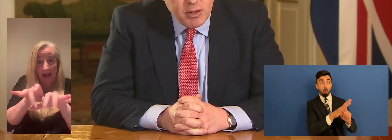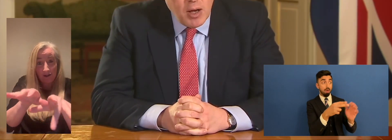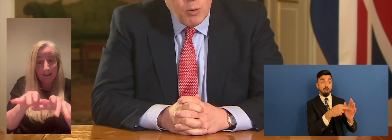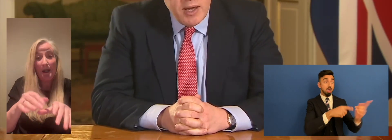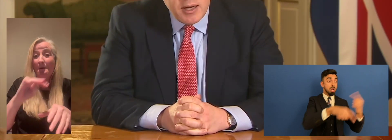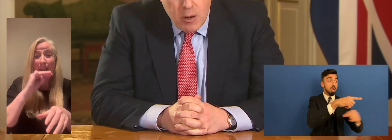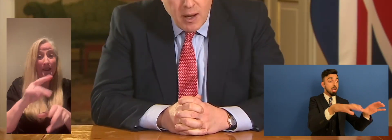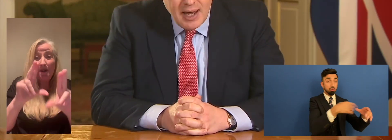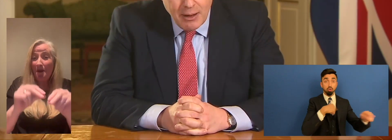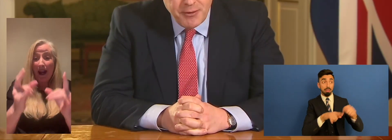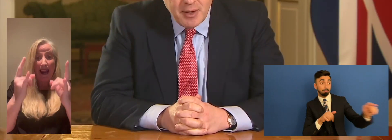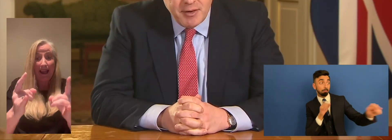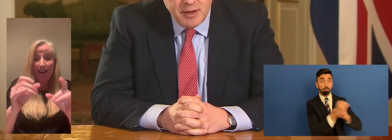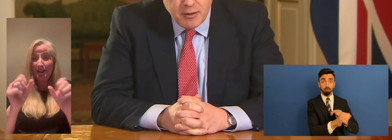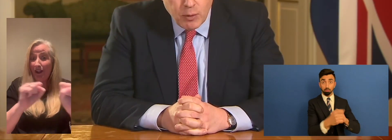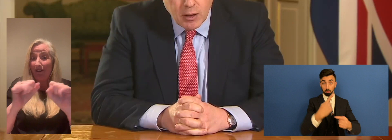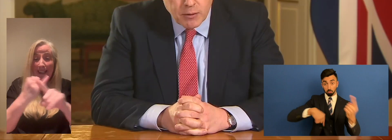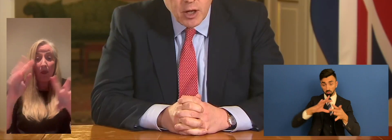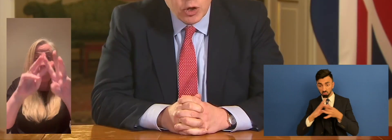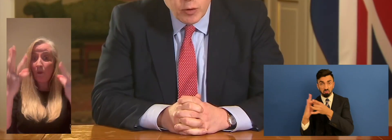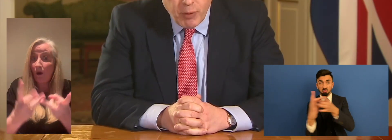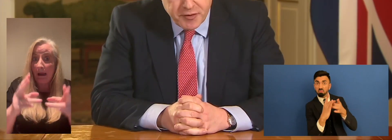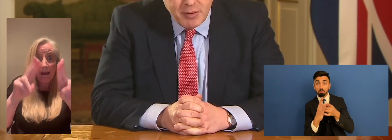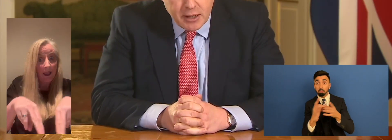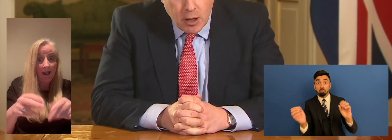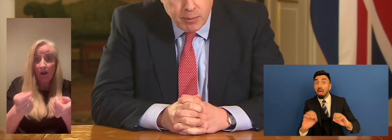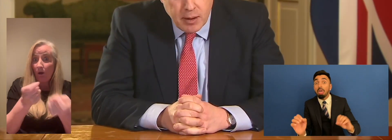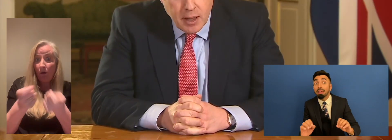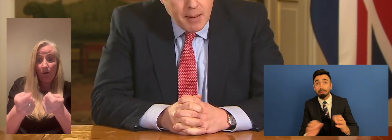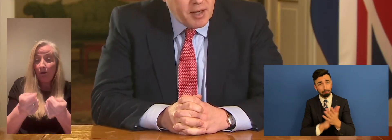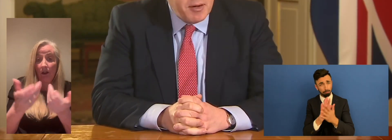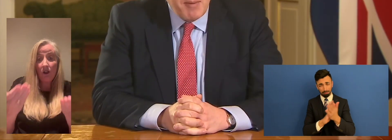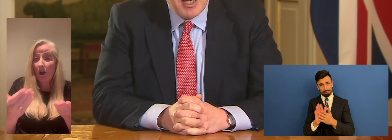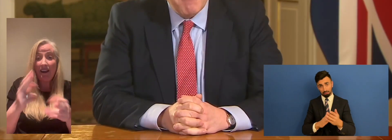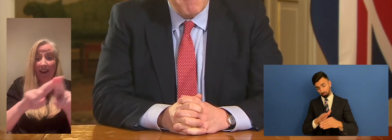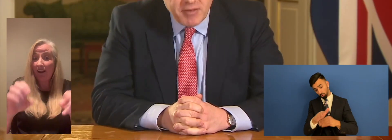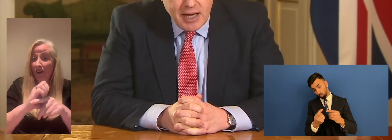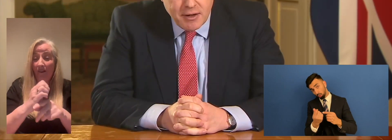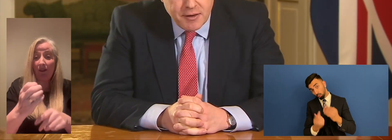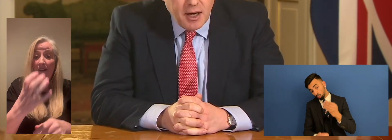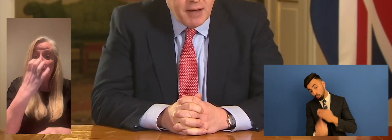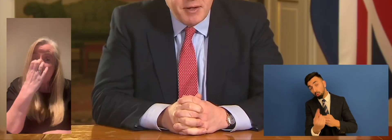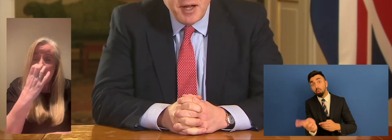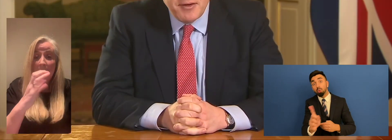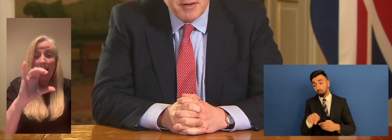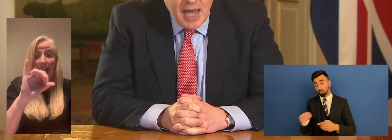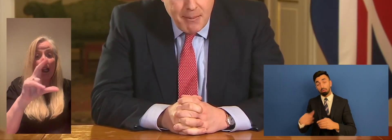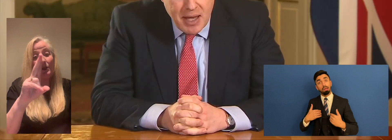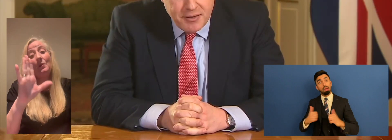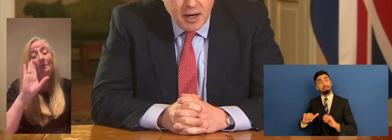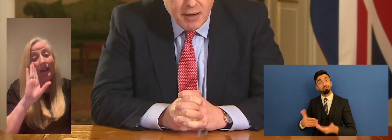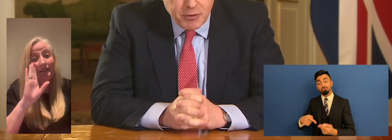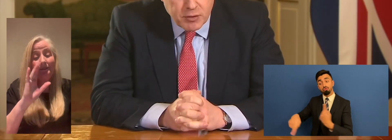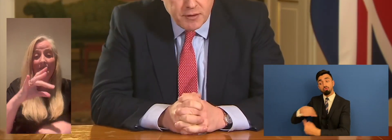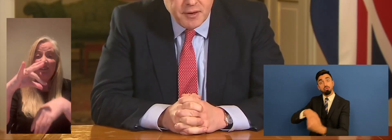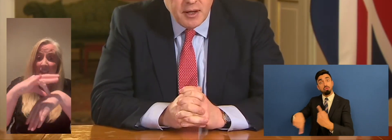a moment when no health service in the world could possibly cope, because there won't be enough ventilators, enough intensive care